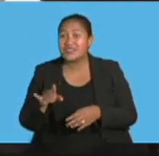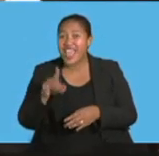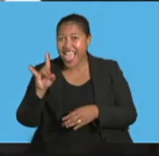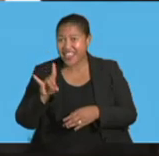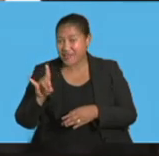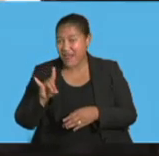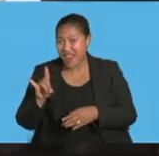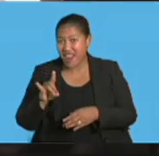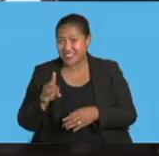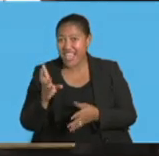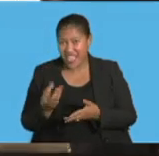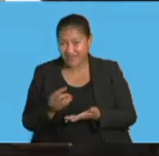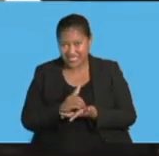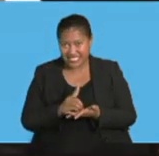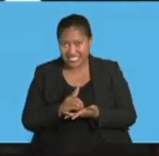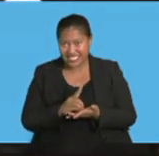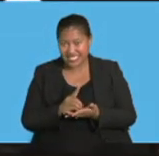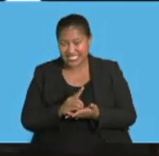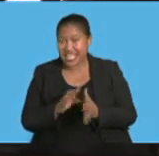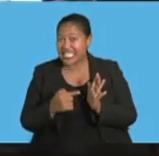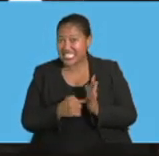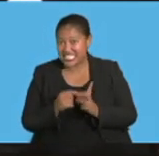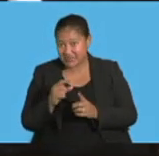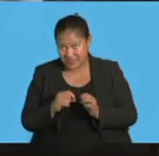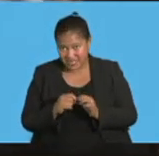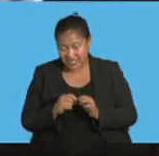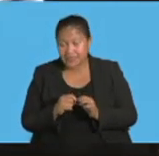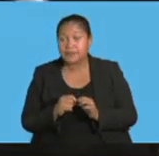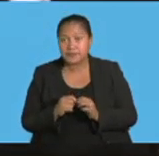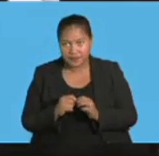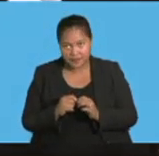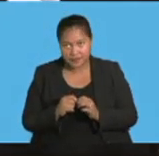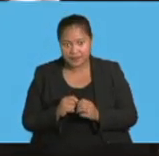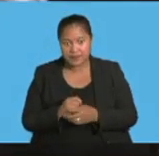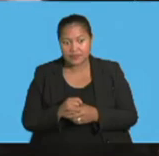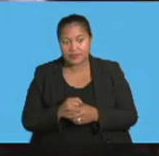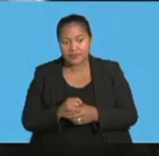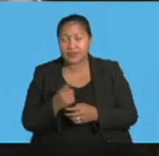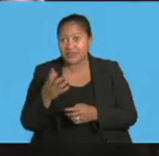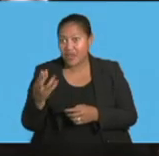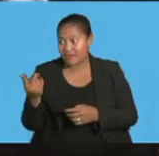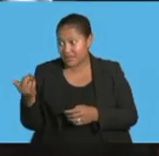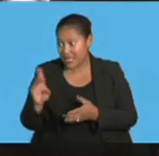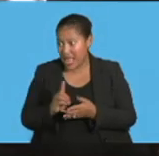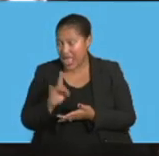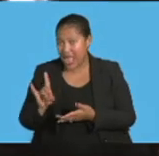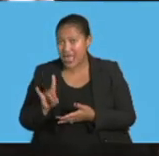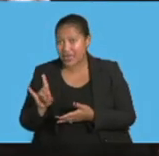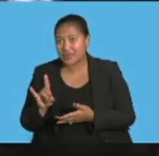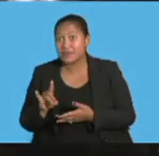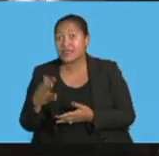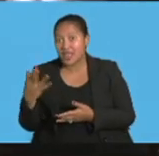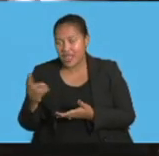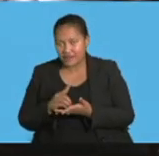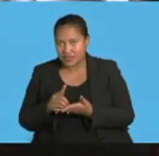result of it being singled out to that the particular animal has a particular